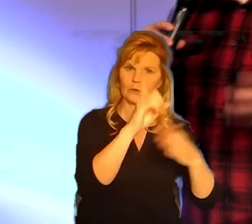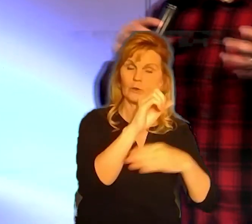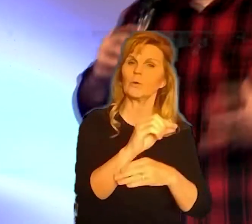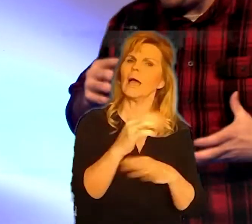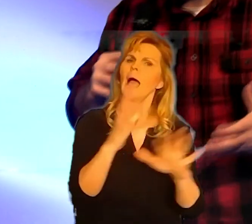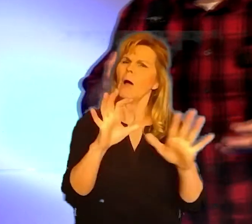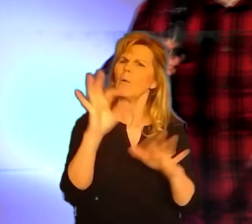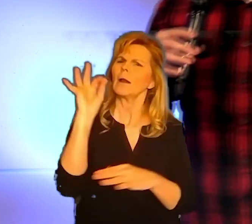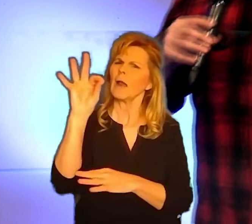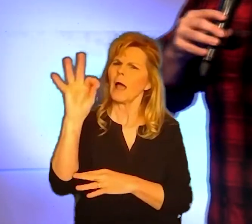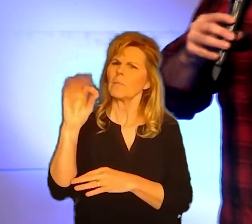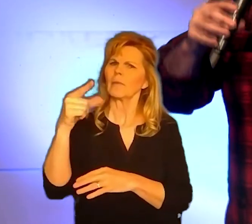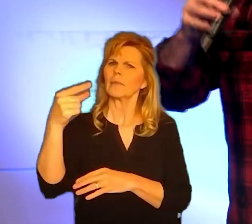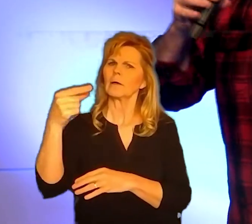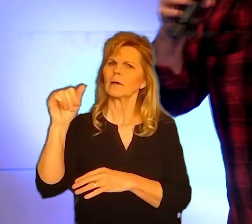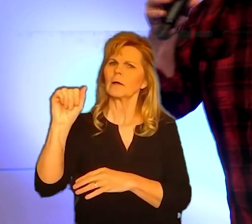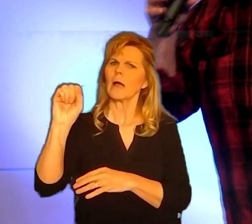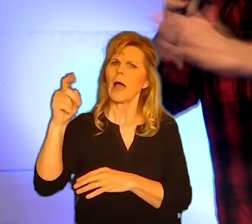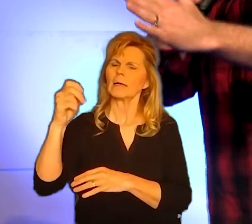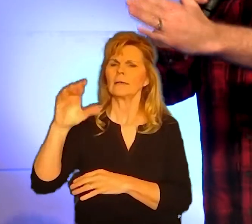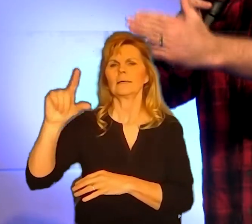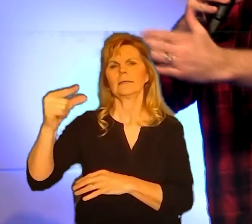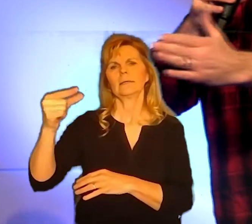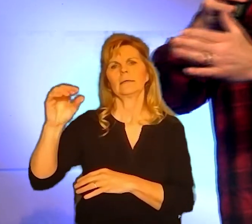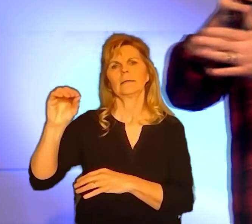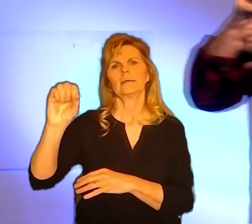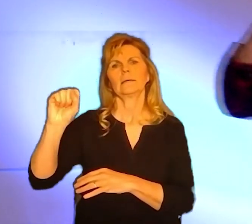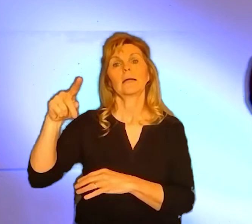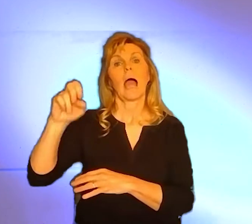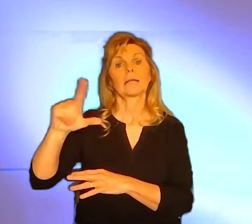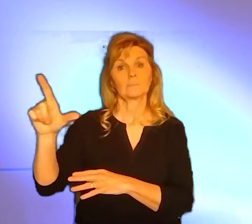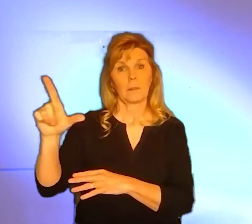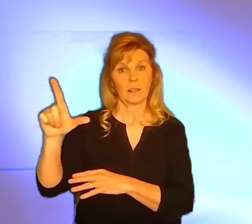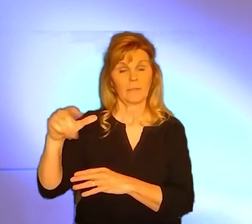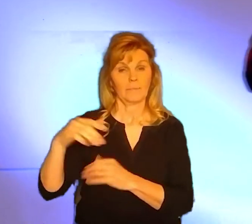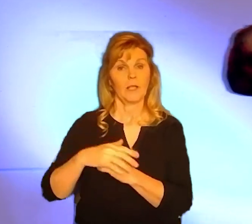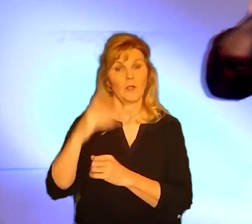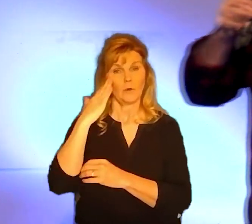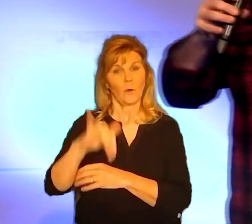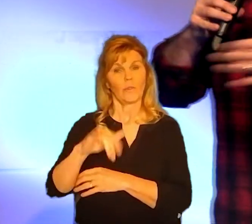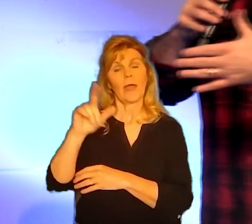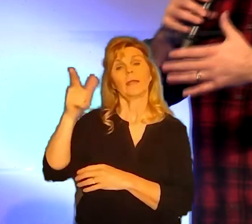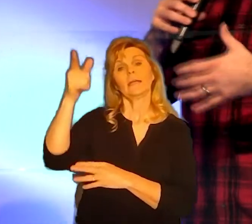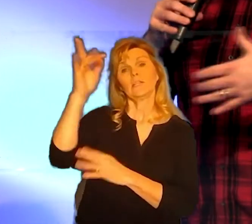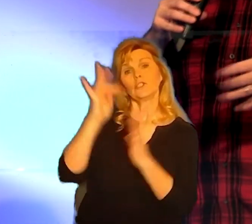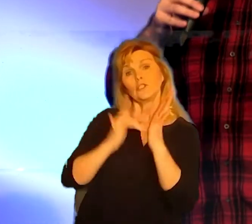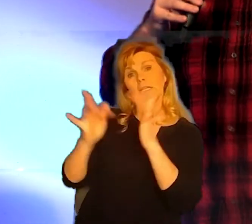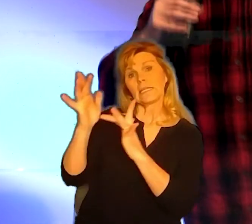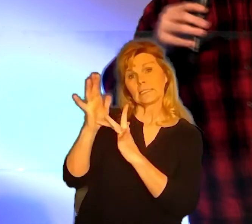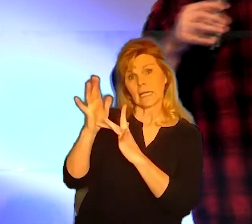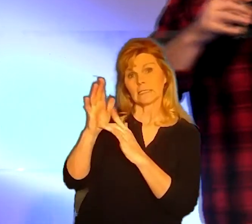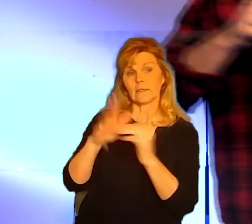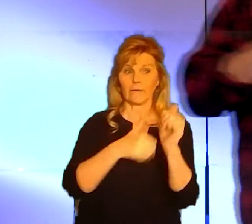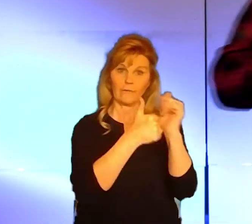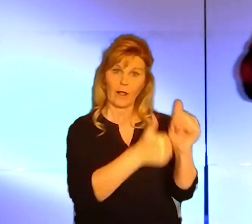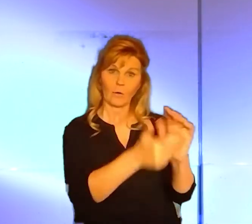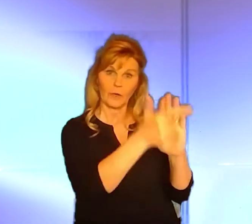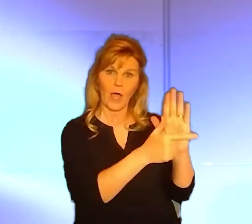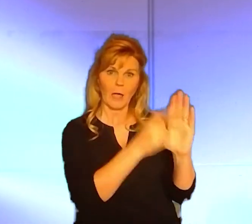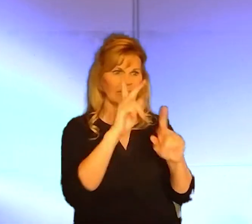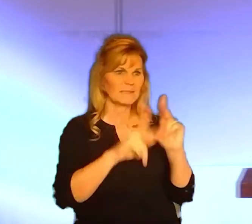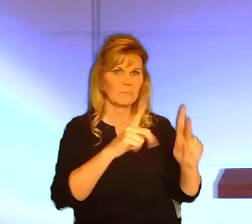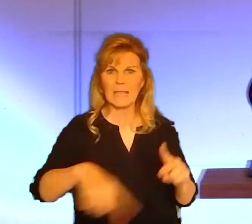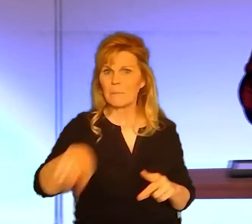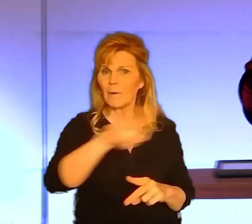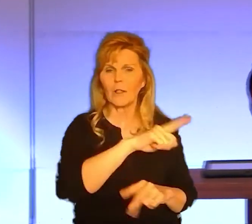bit about the gospel. Jesus fulfilled the entire law because he knew that humanity couldn't do it. And even